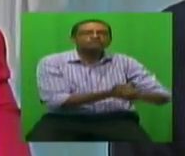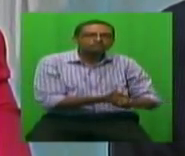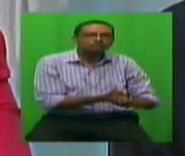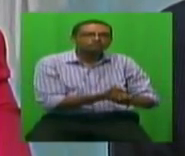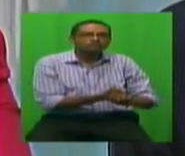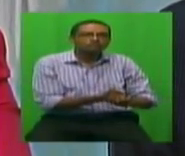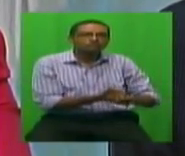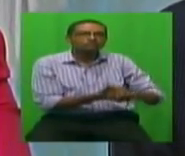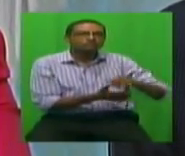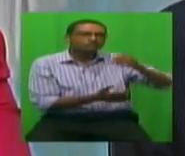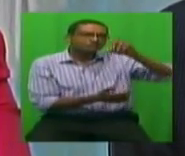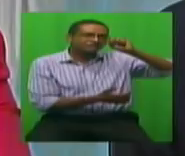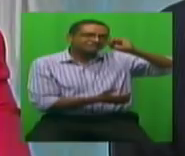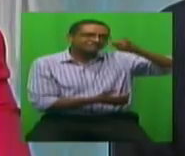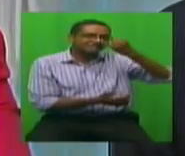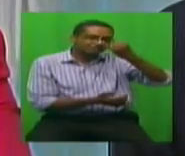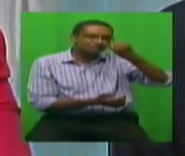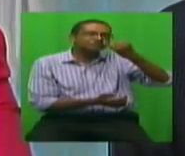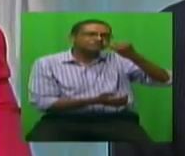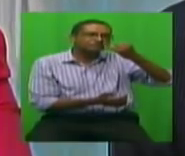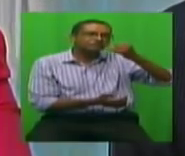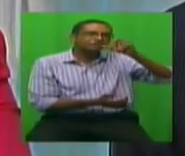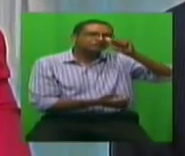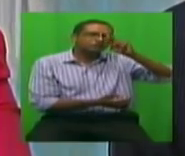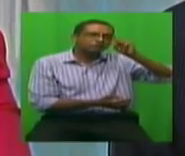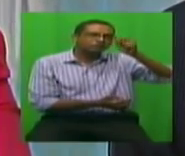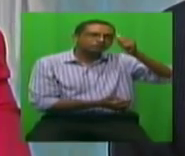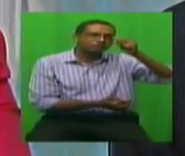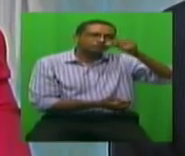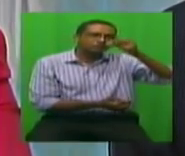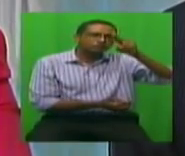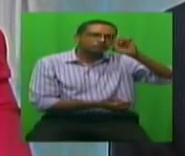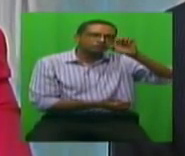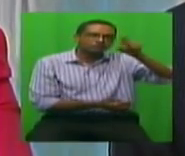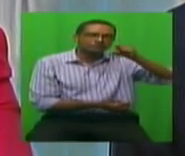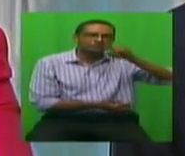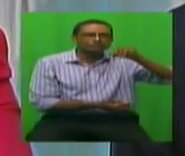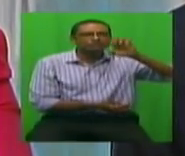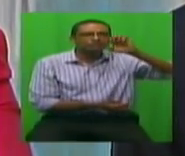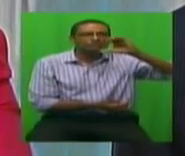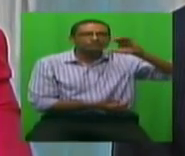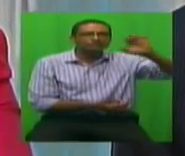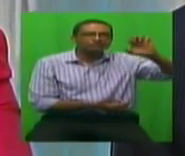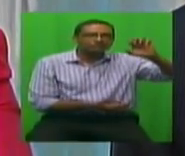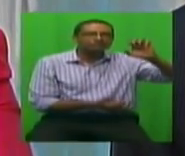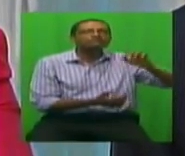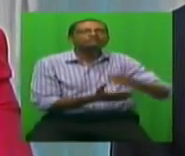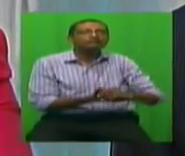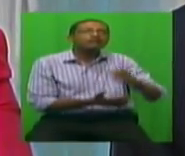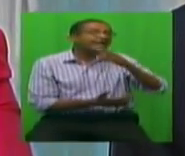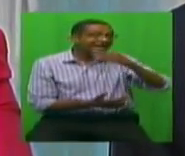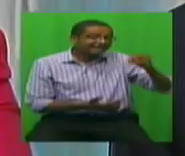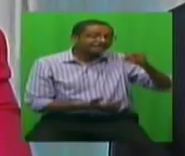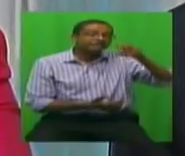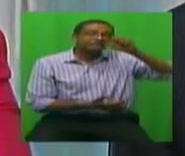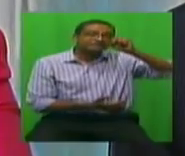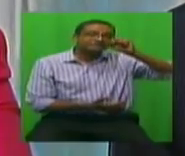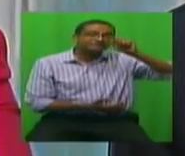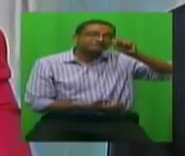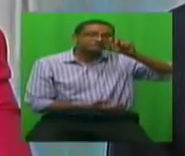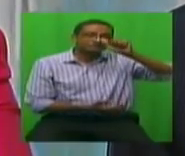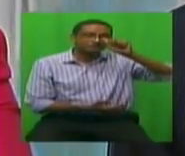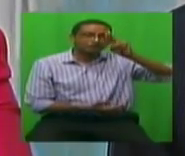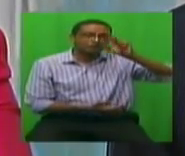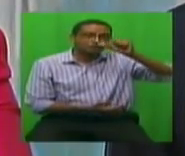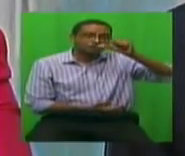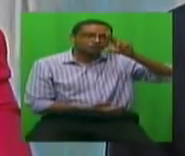Sawa Aranguez ECC Center, and the St. Augustine South Government ECCE Center. These